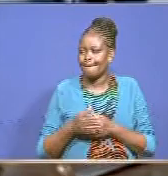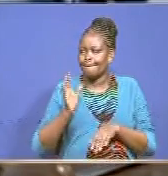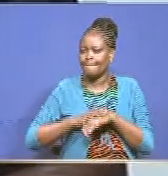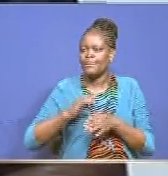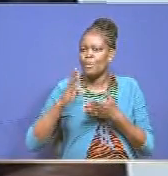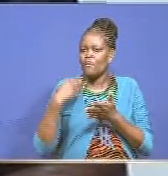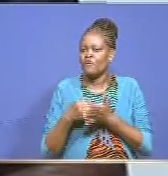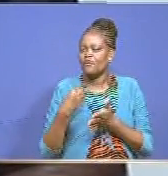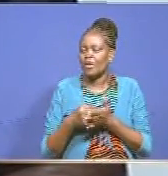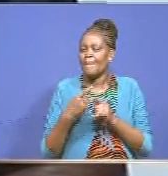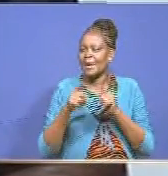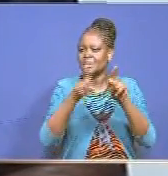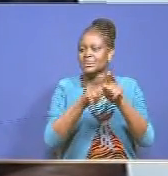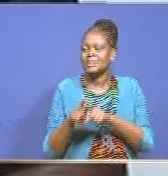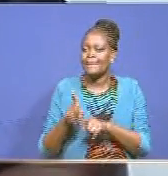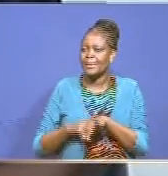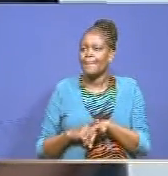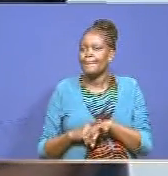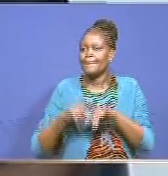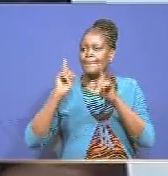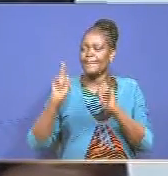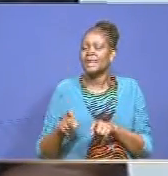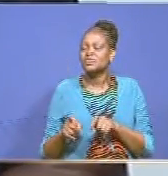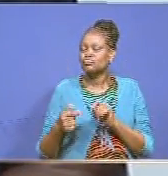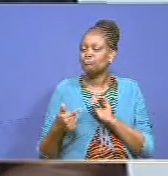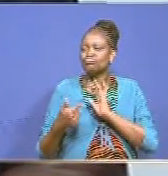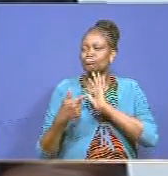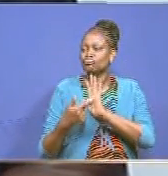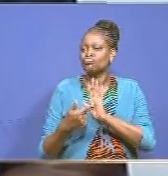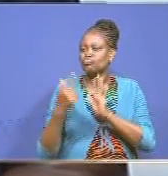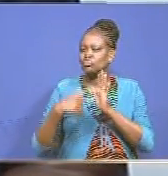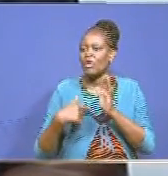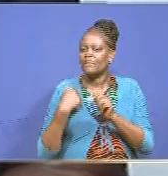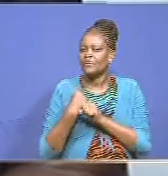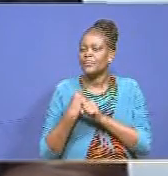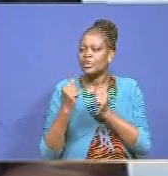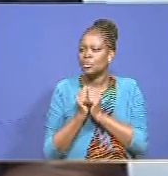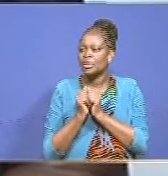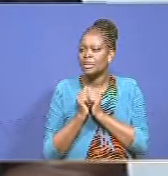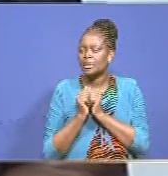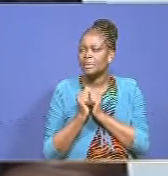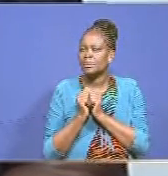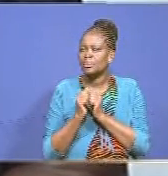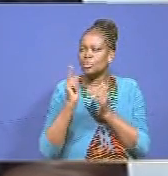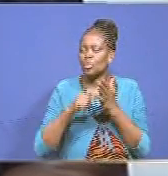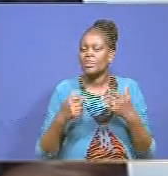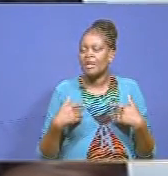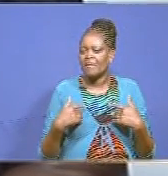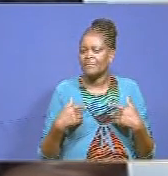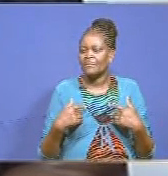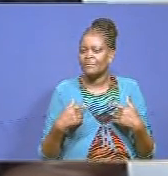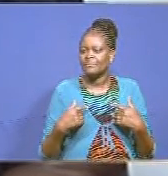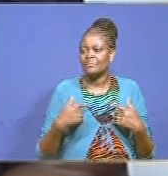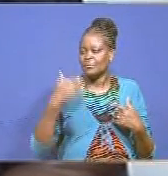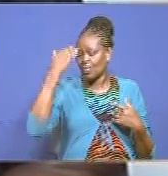funds, but at the same time, they need to demonstrate on what they have done with the with what they have gotten. Because uh-huh,